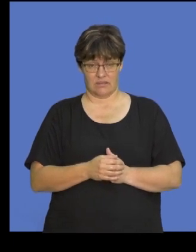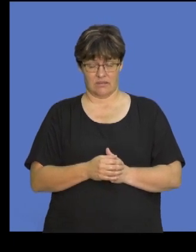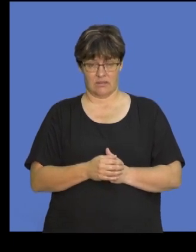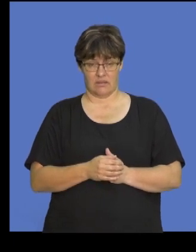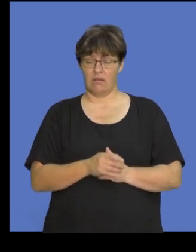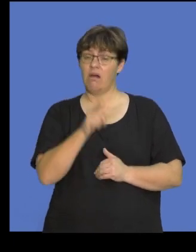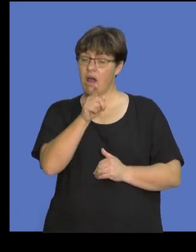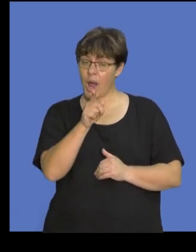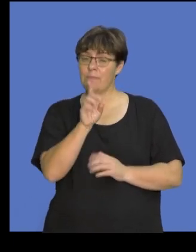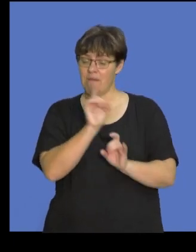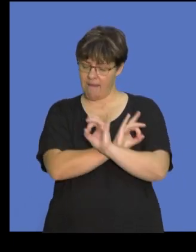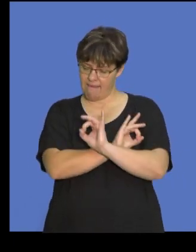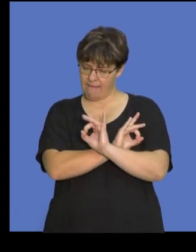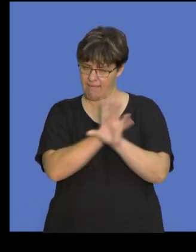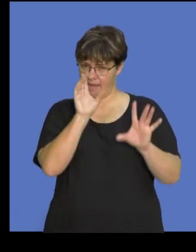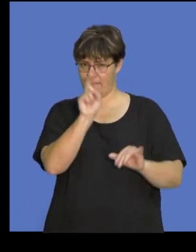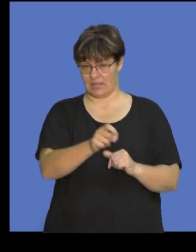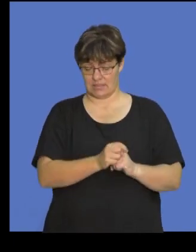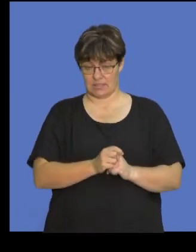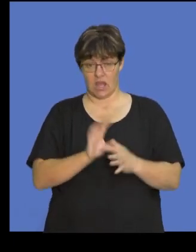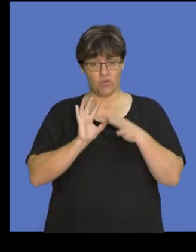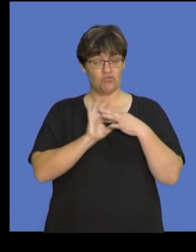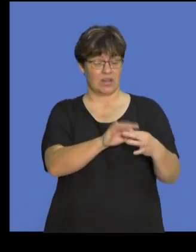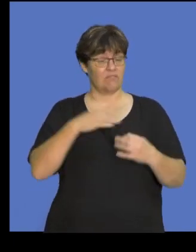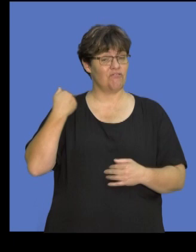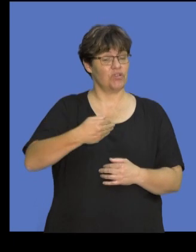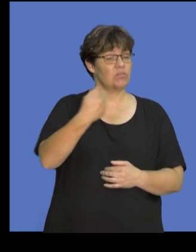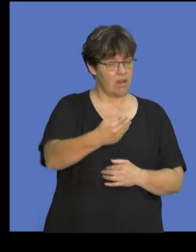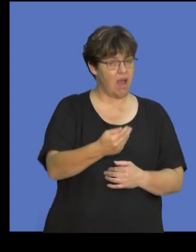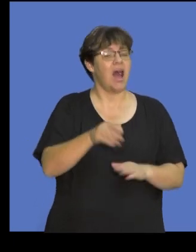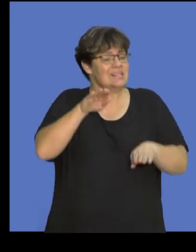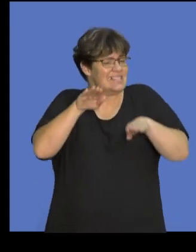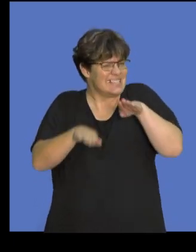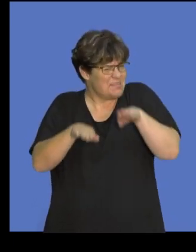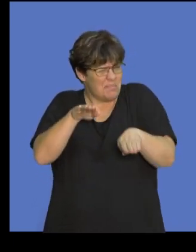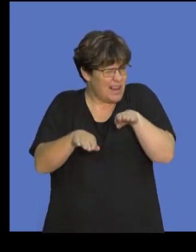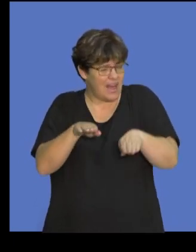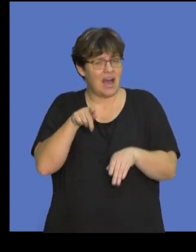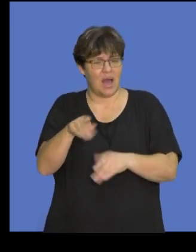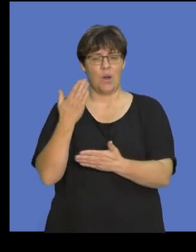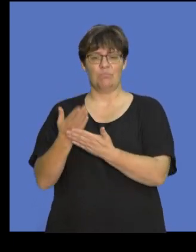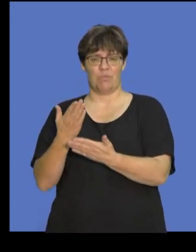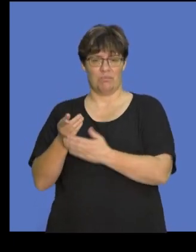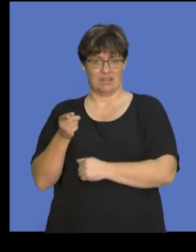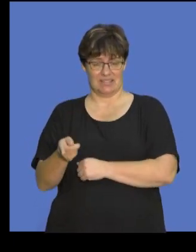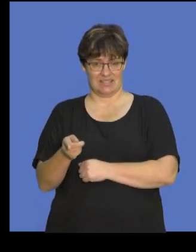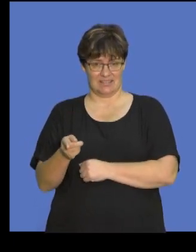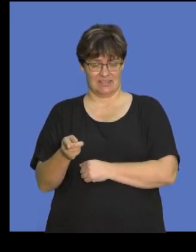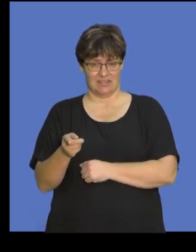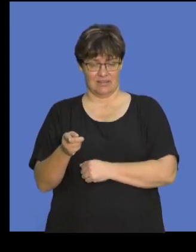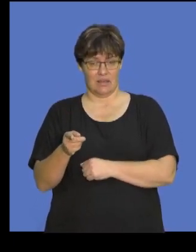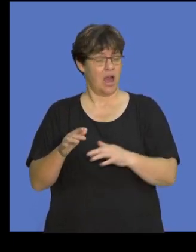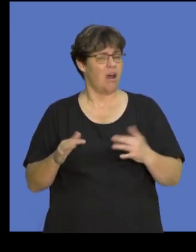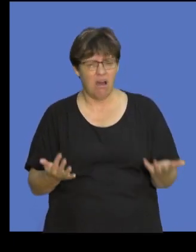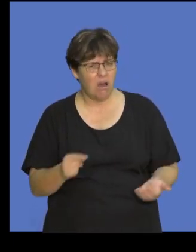And you need to be very clear that relative frequency is very similar to probability in the